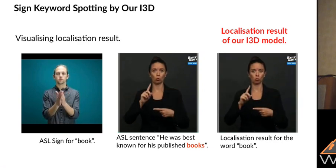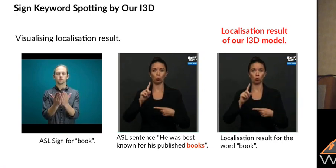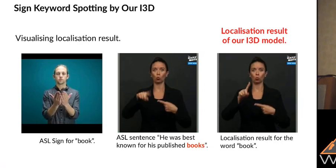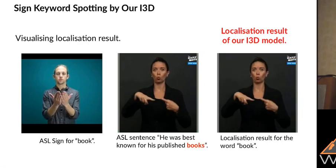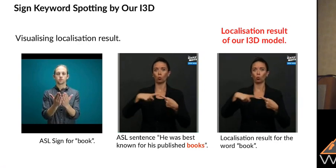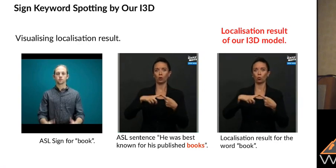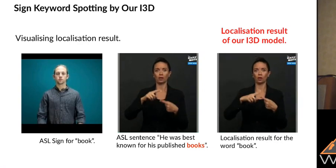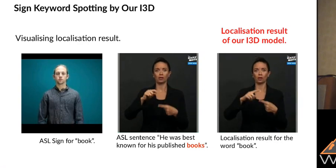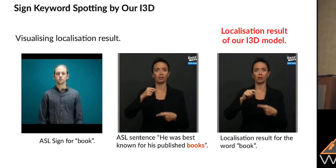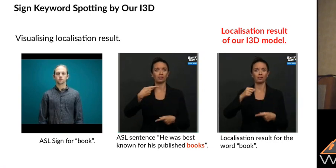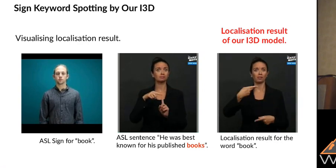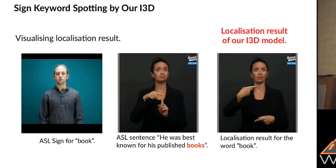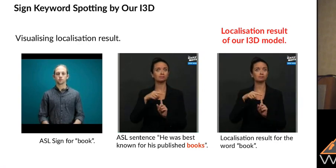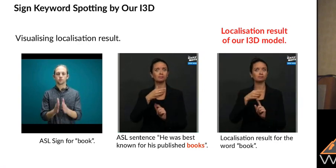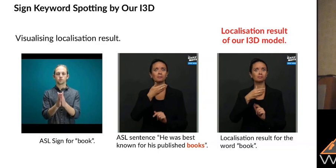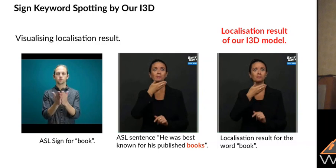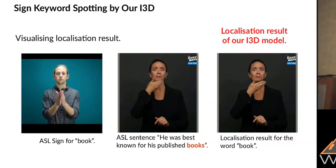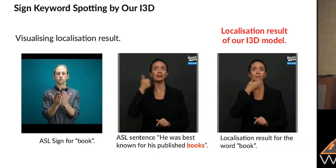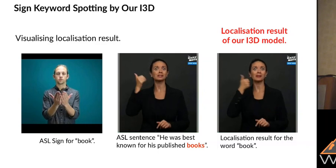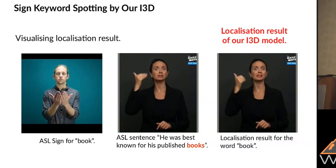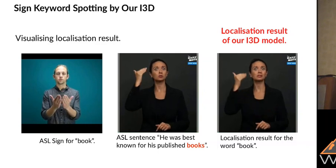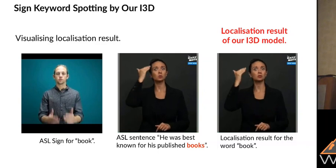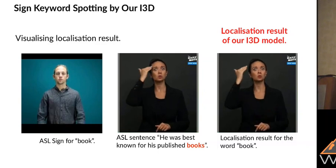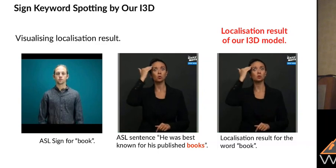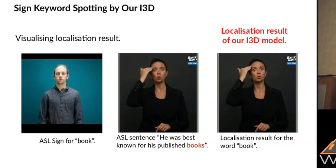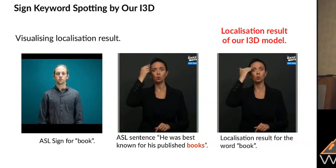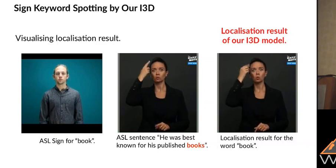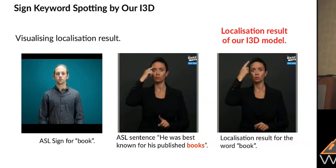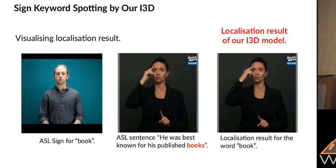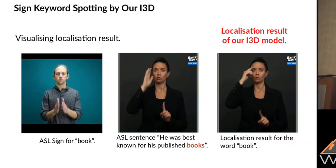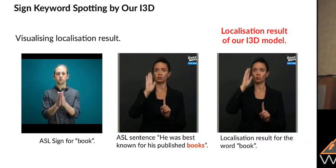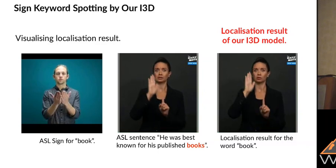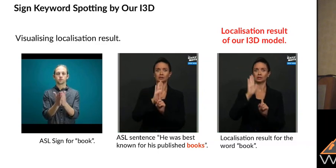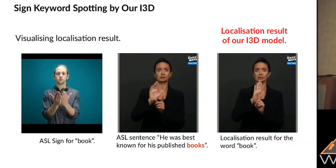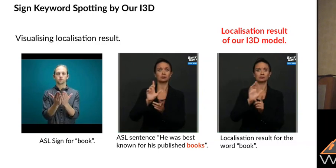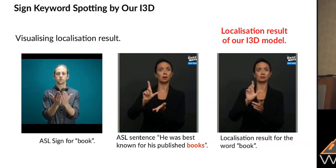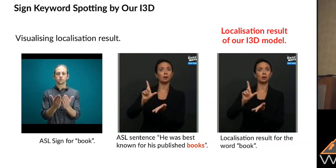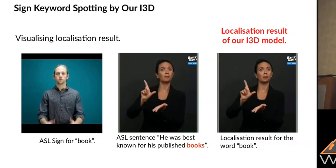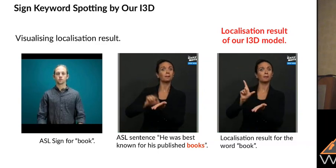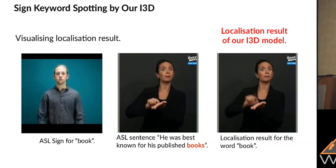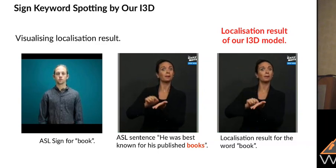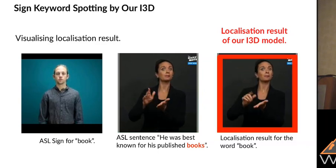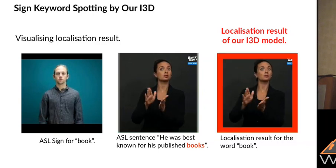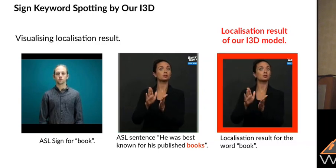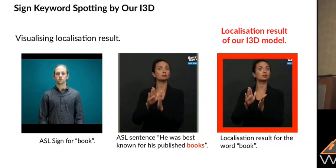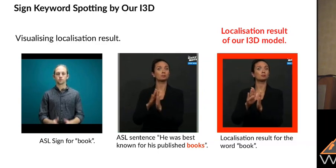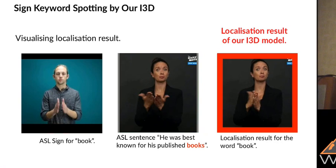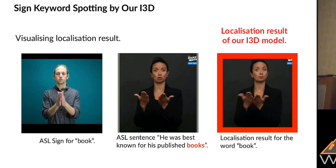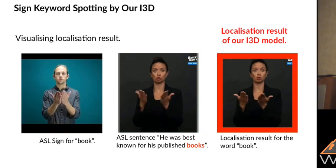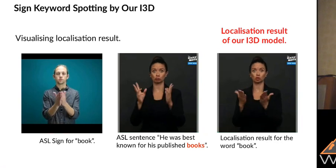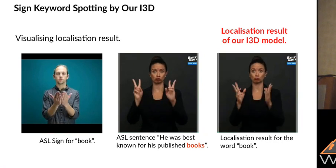which translates to "He was best known for his published books." On the right, we show the localization